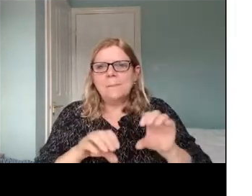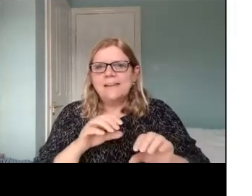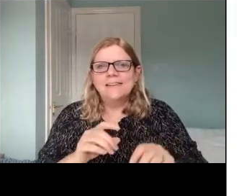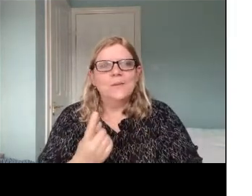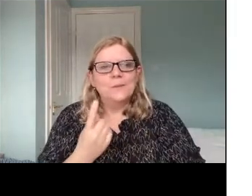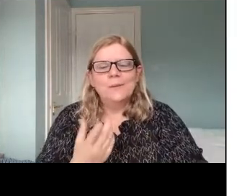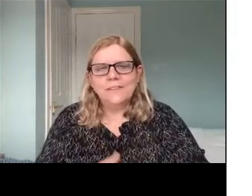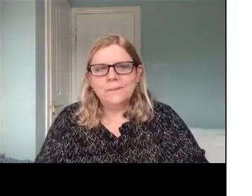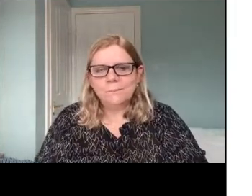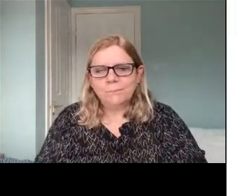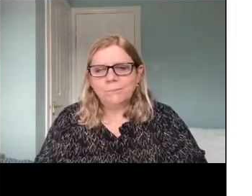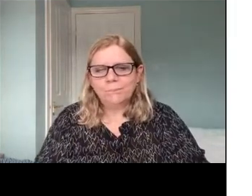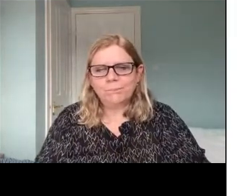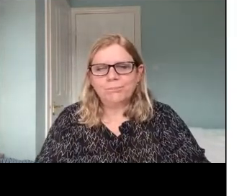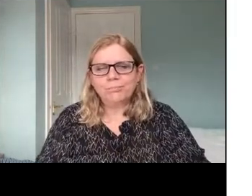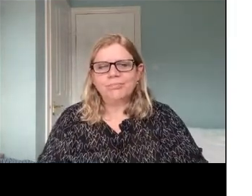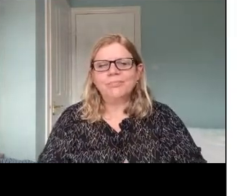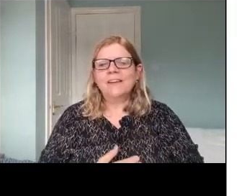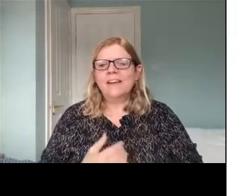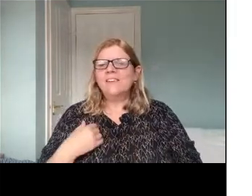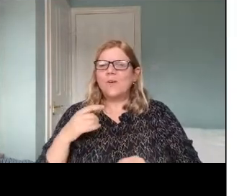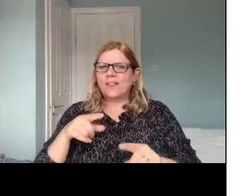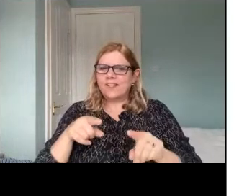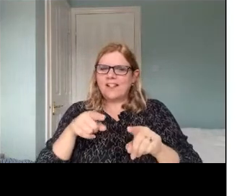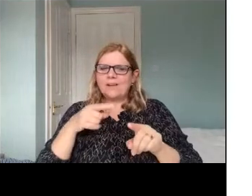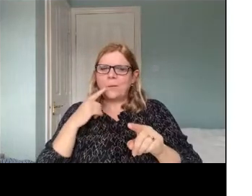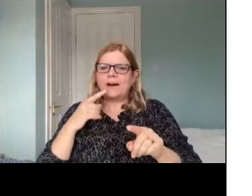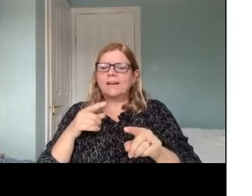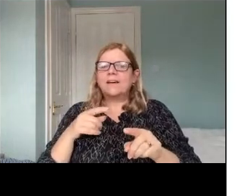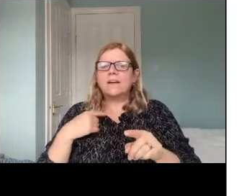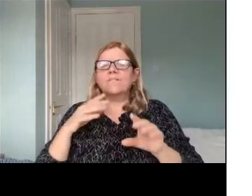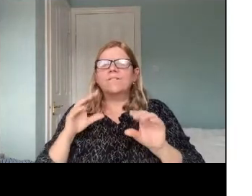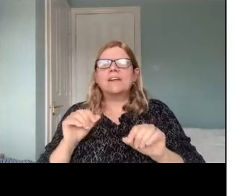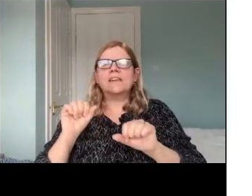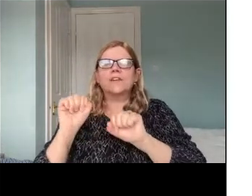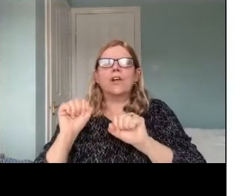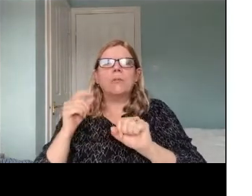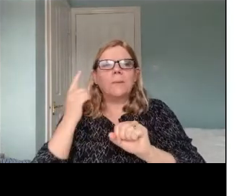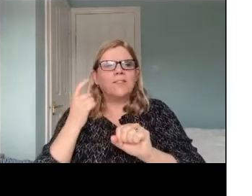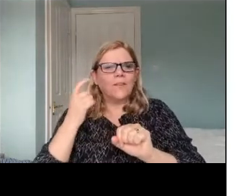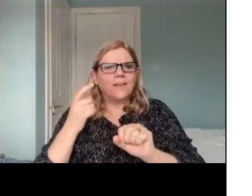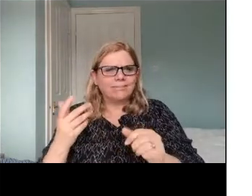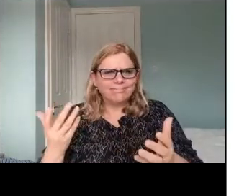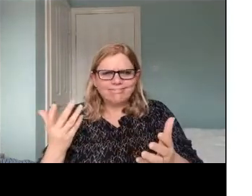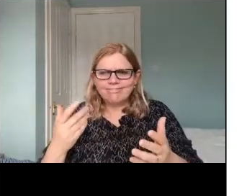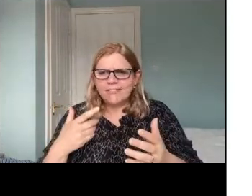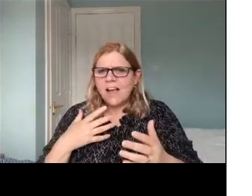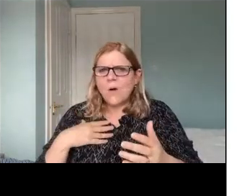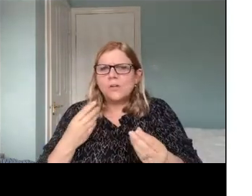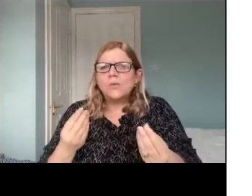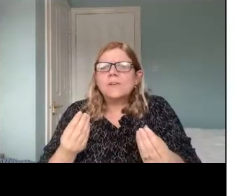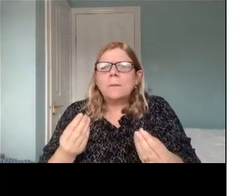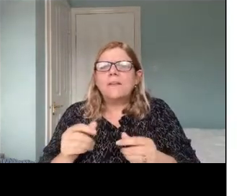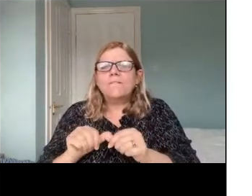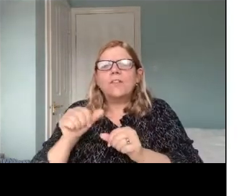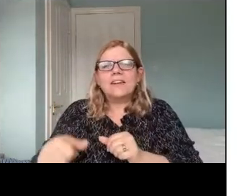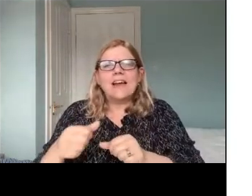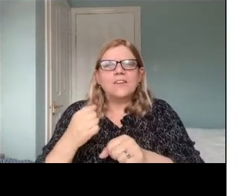the fact is there are no qualified interpreters who are qualified in chemistry at that level. So then when I finished at Durham, I